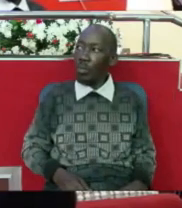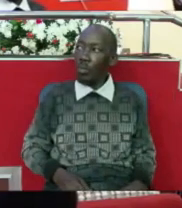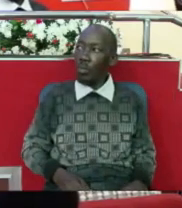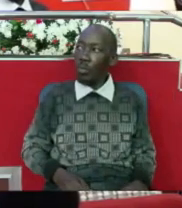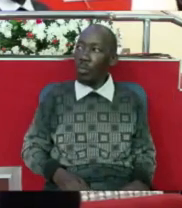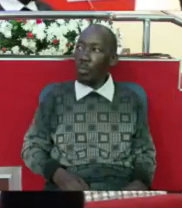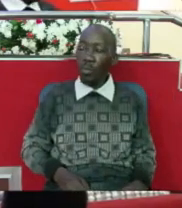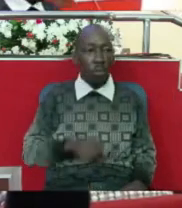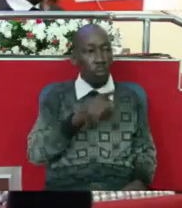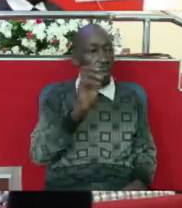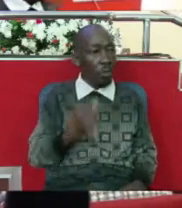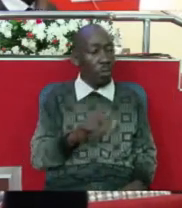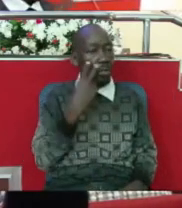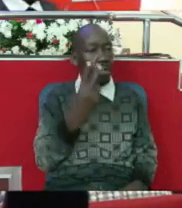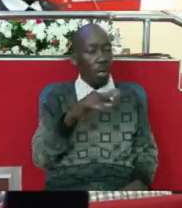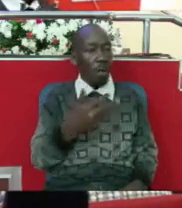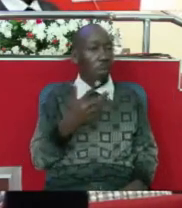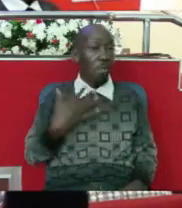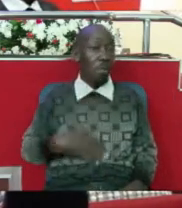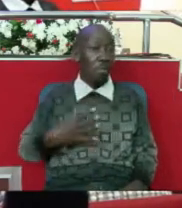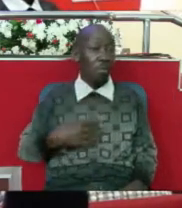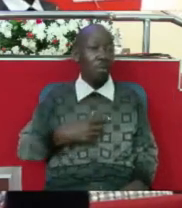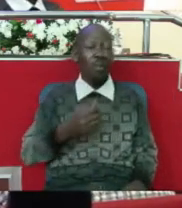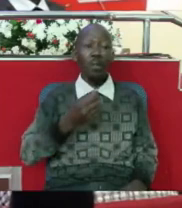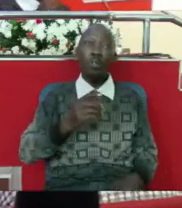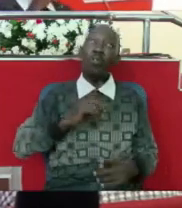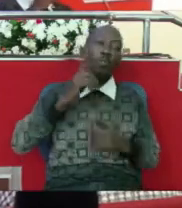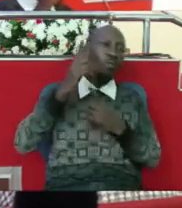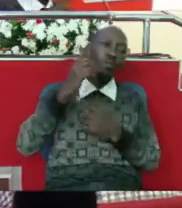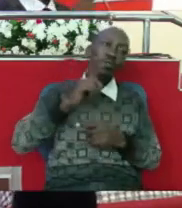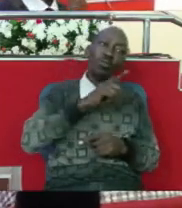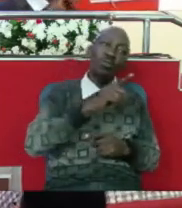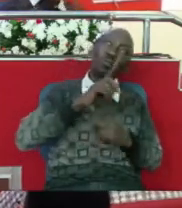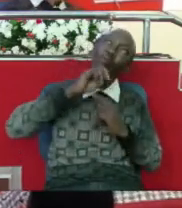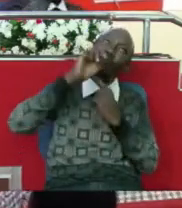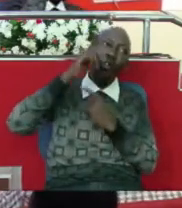Do you see how people do? We just blame God for everything.